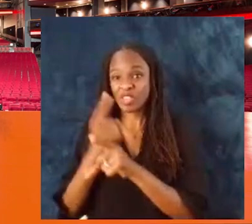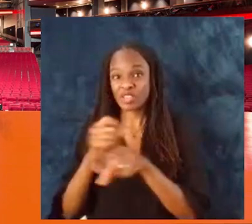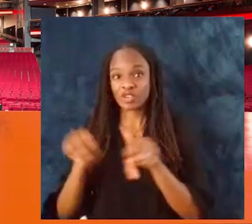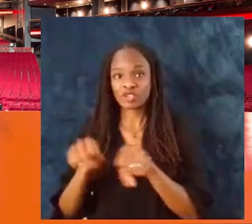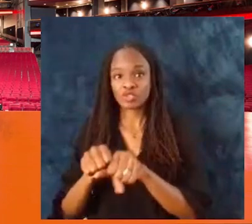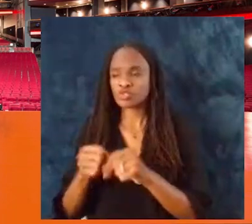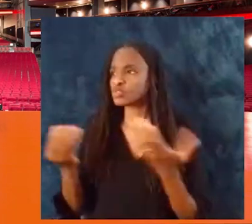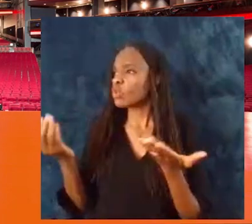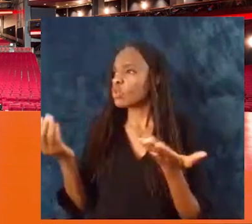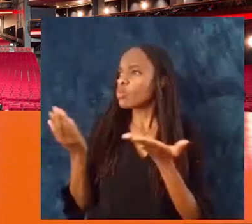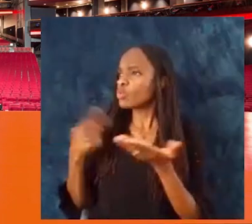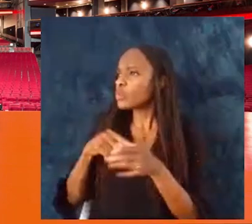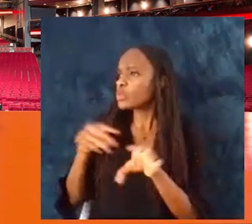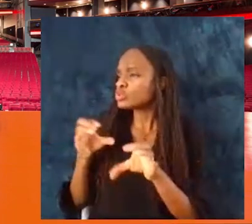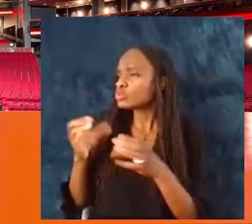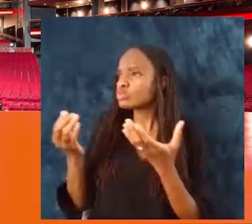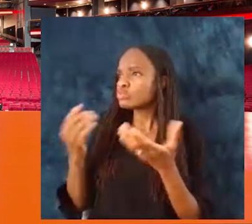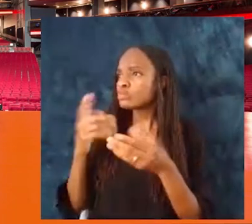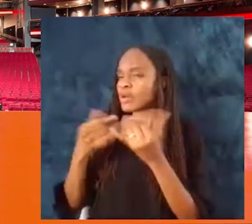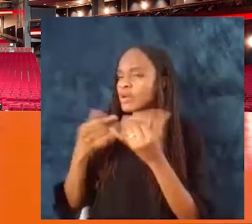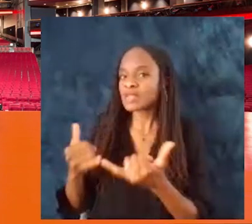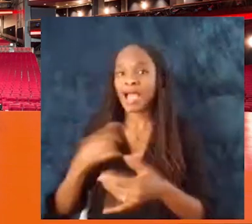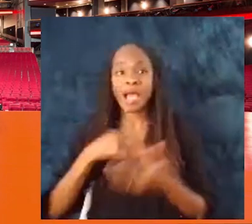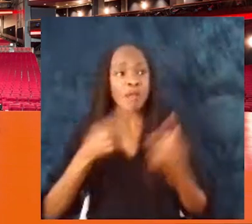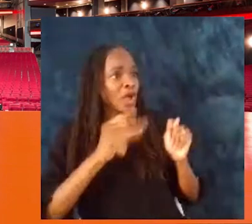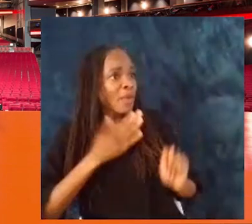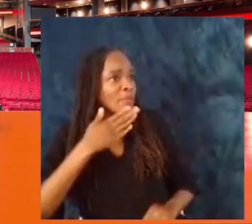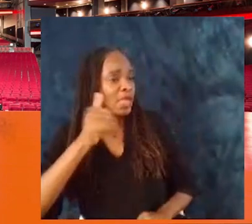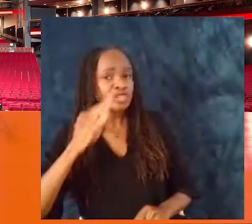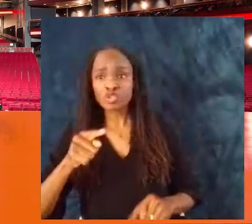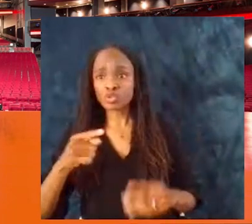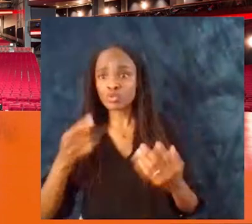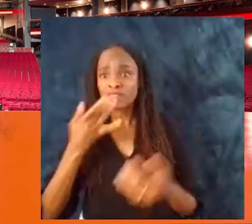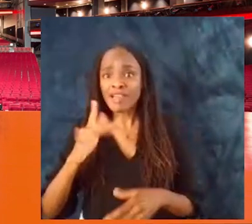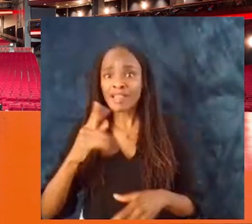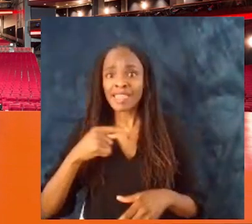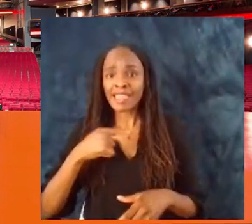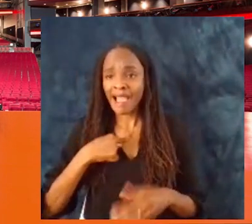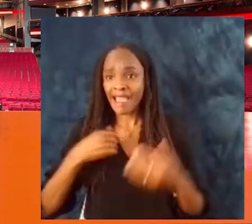What? I'm trying my best. I mean, you guys are lucky I'm wearing pants. It's a pandemic.